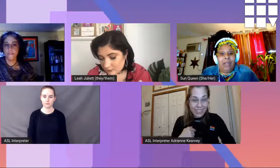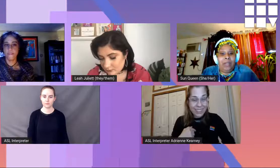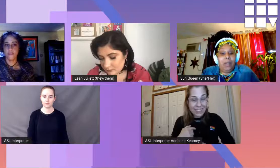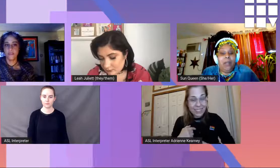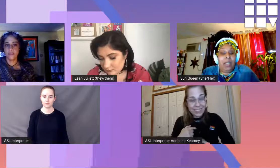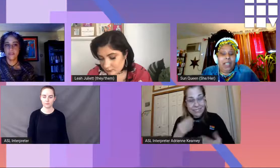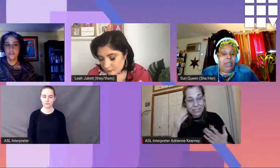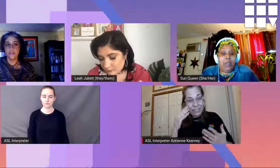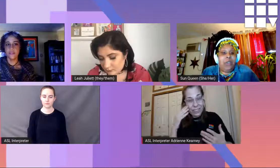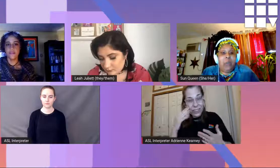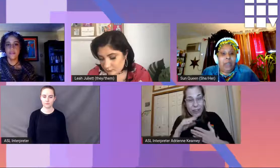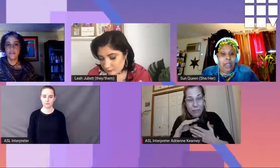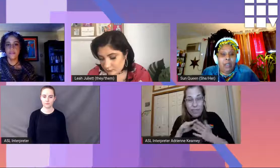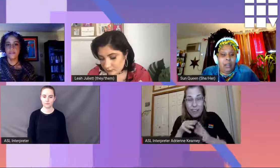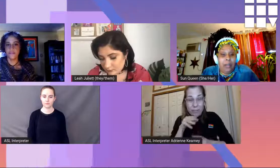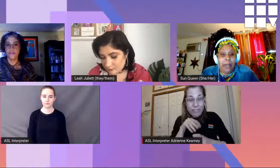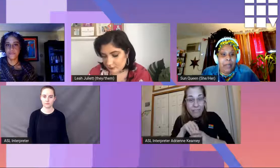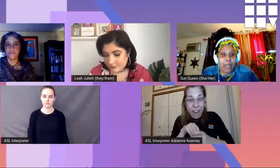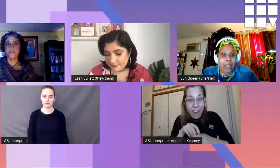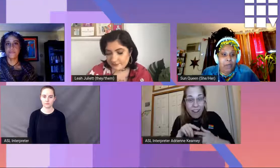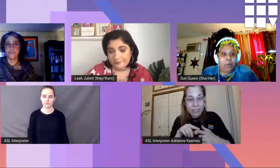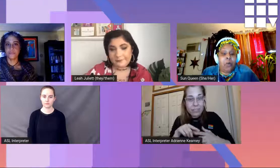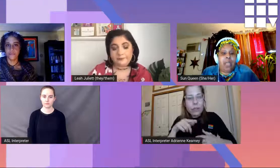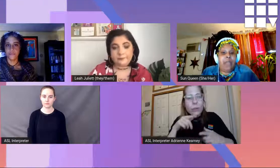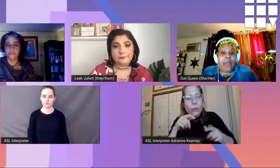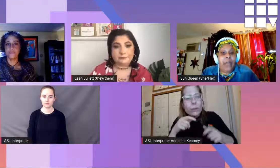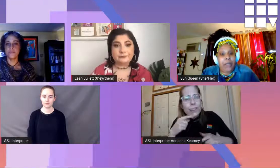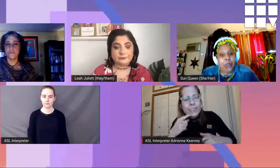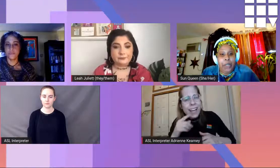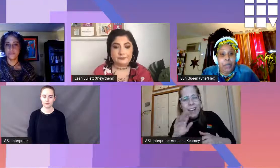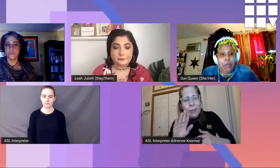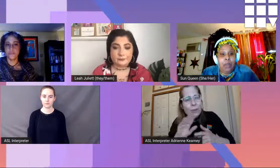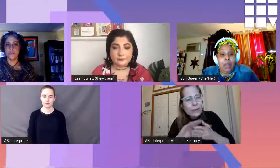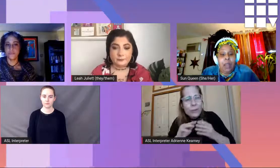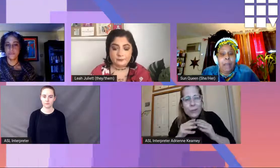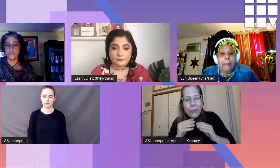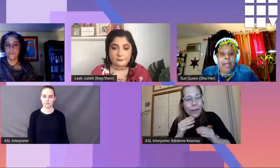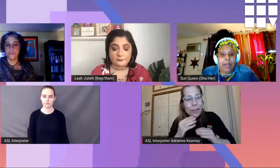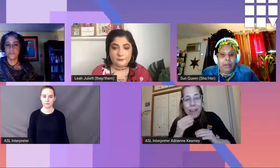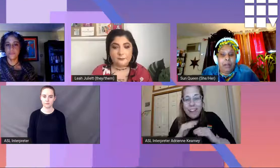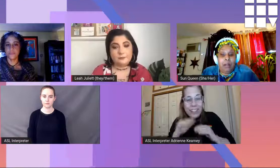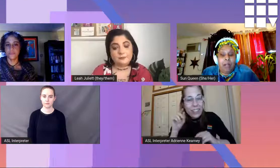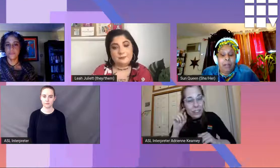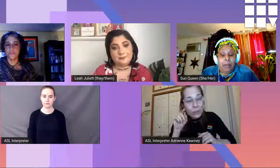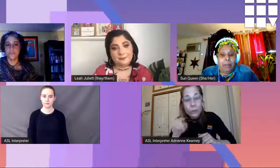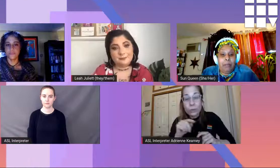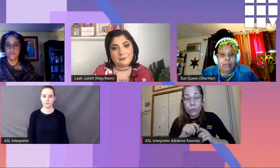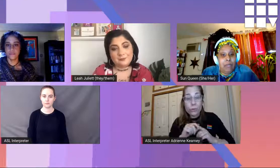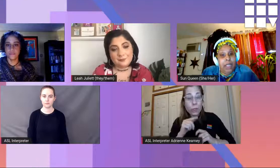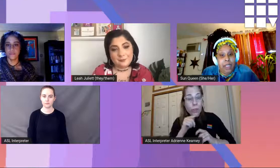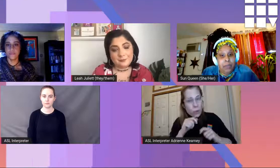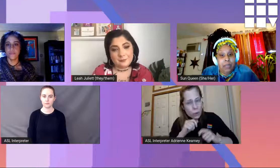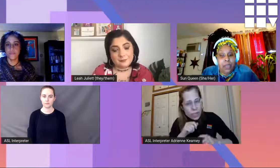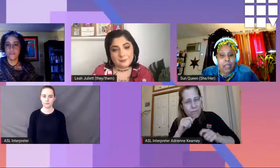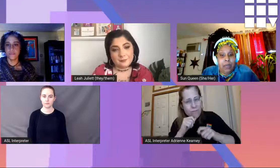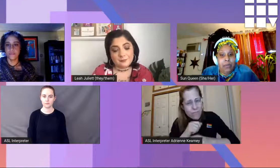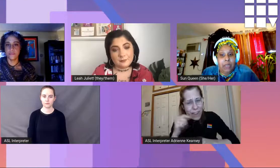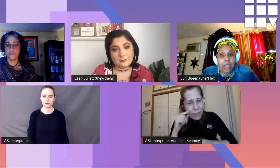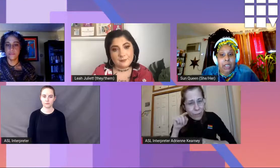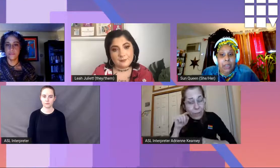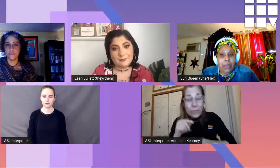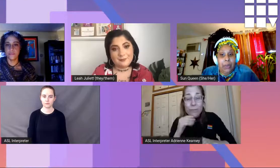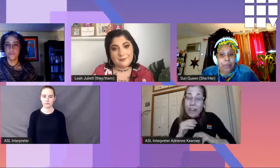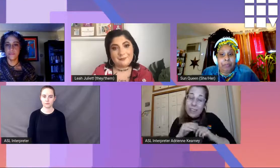be an activist. Who can tell your story better than you? Who can fight for you better than you